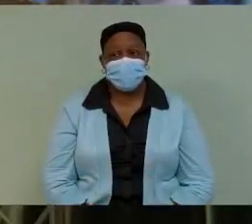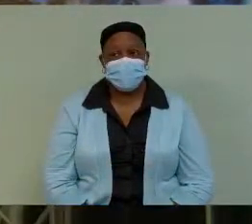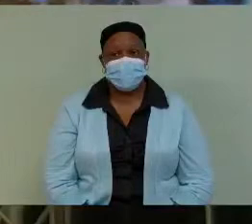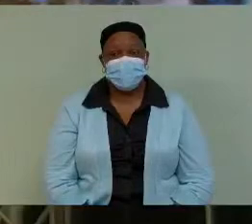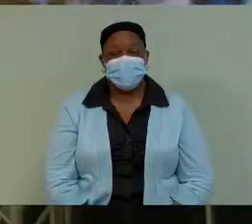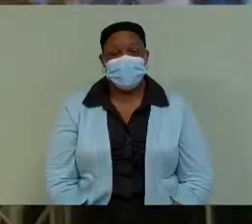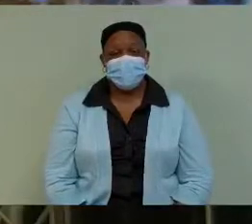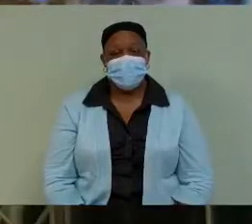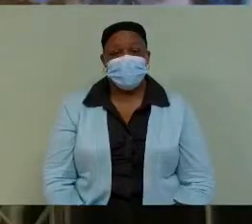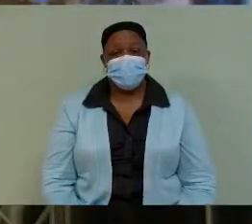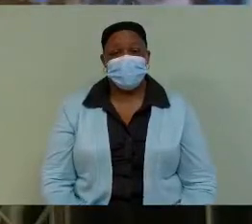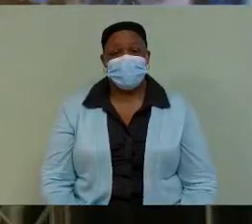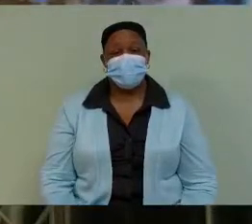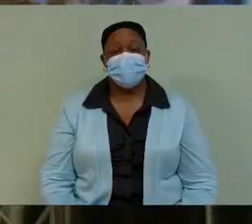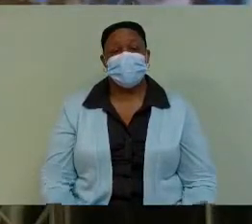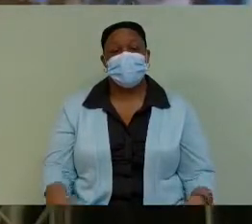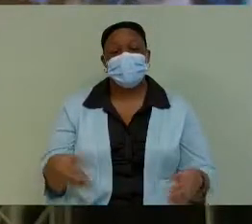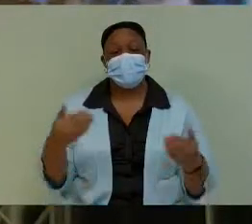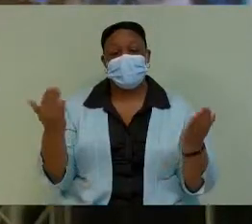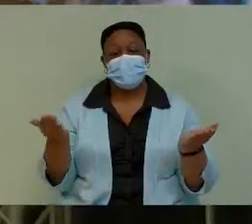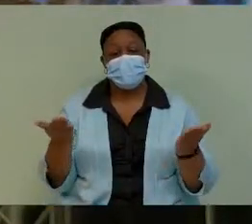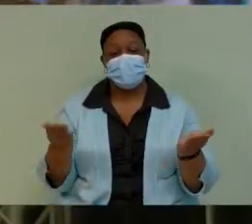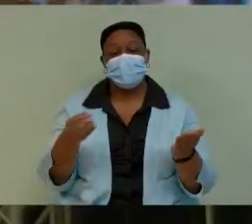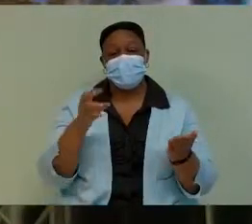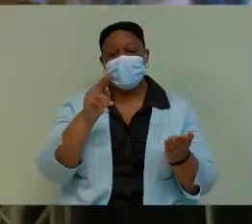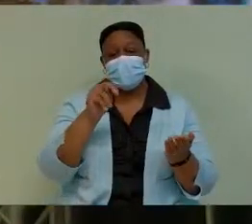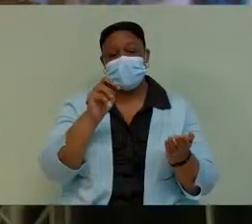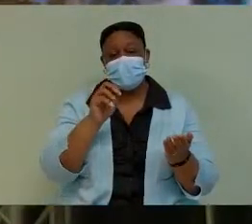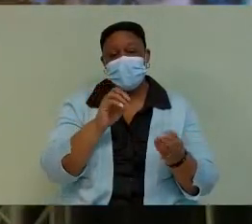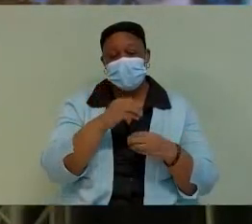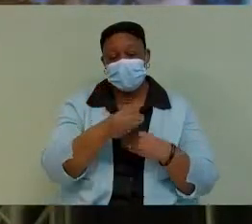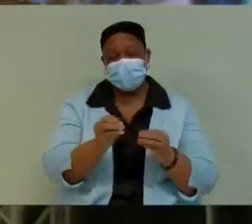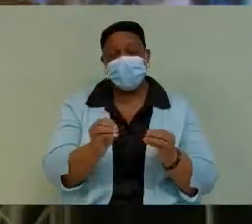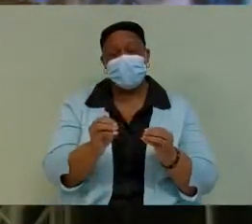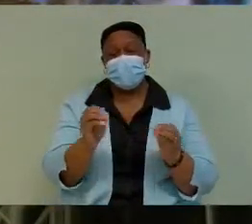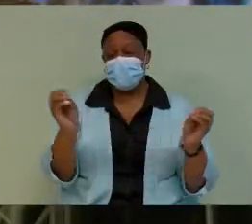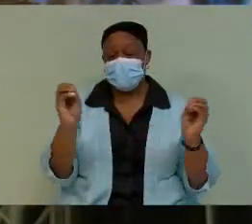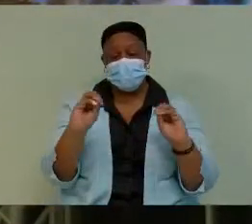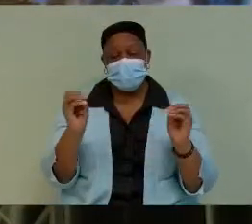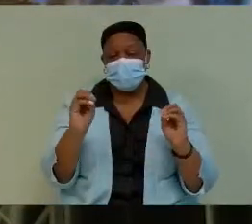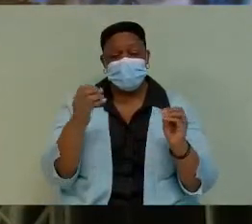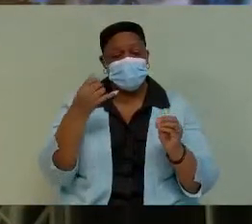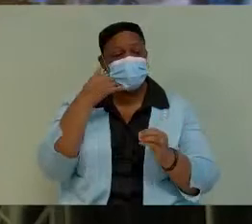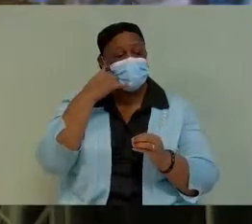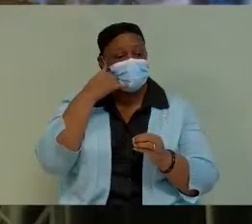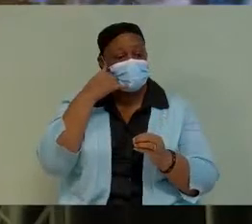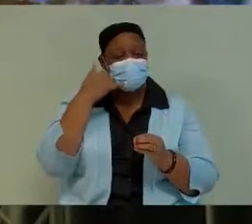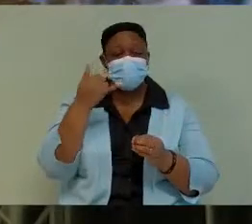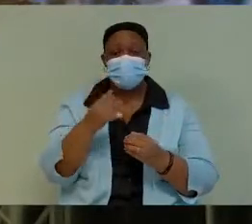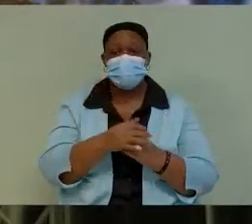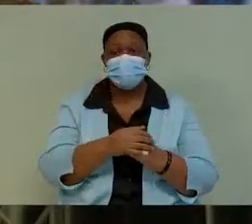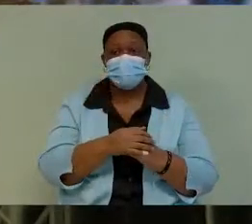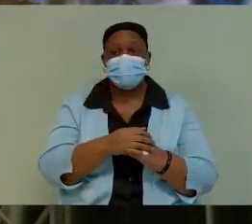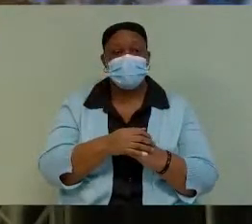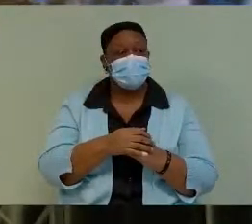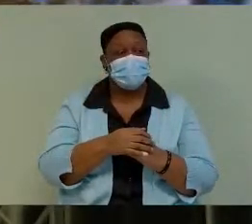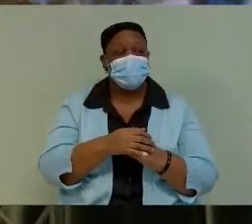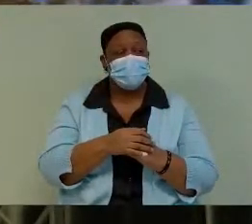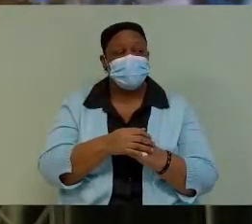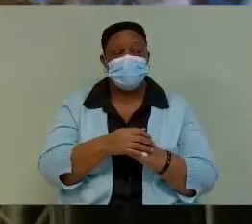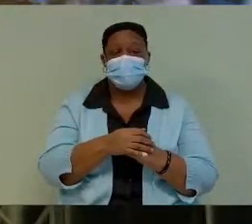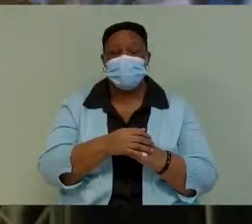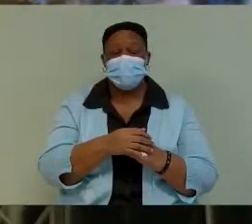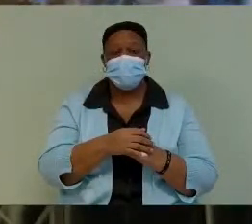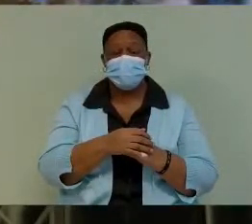At the St. Kitts NEOC, there were 0 calls received yesterday, the 17th of June, And